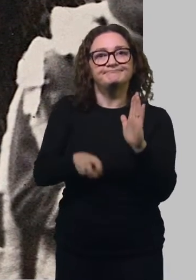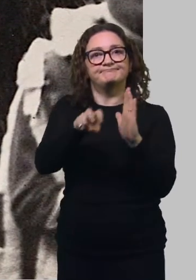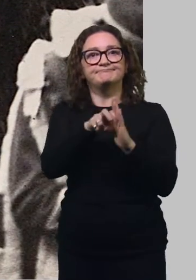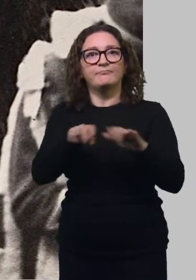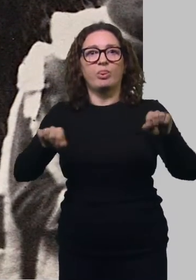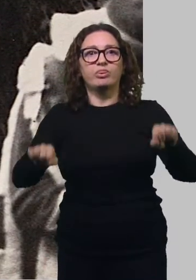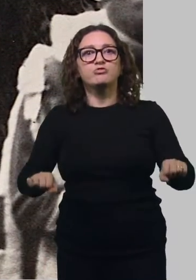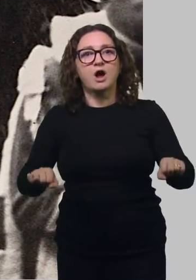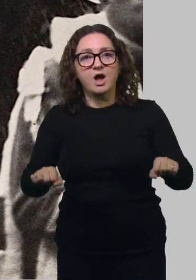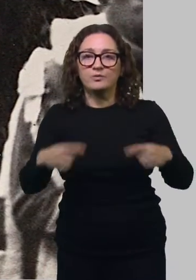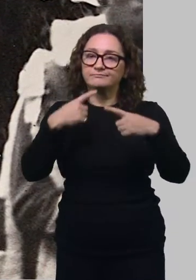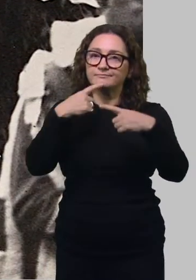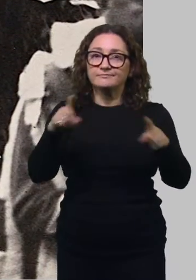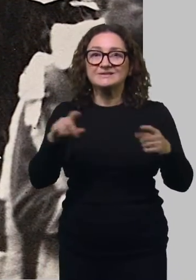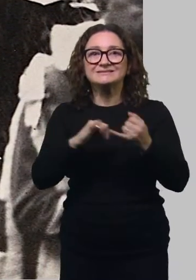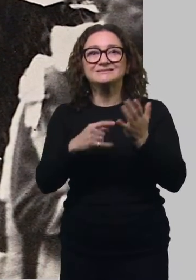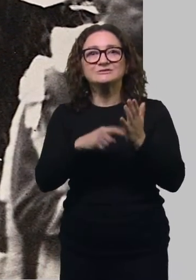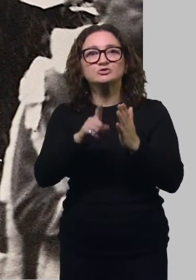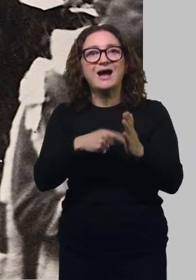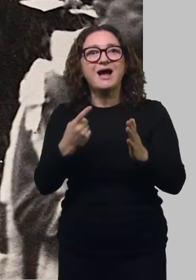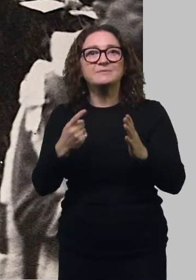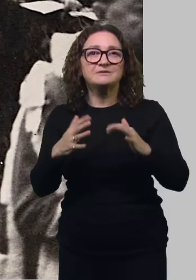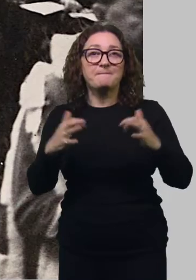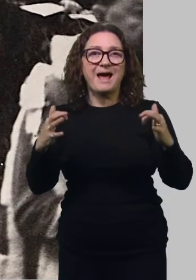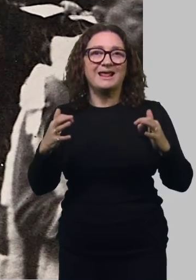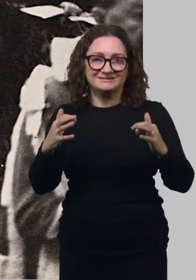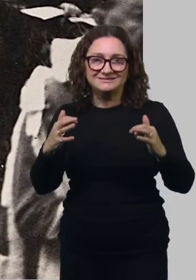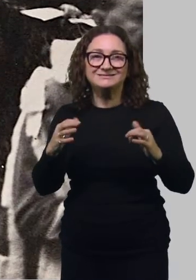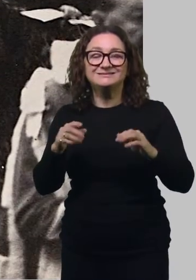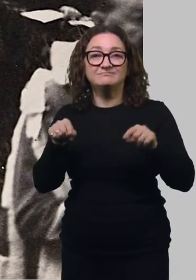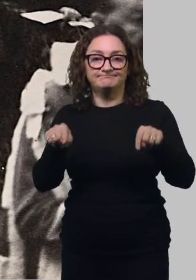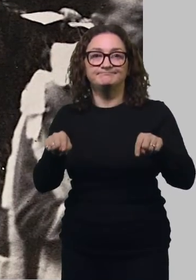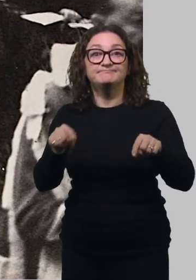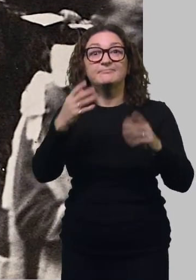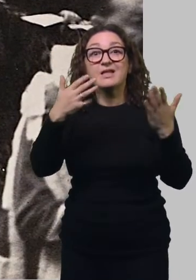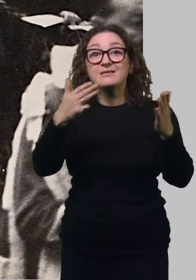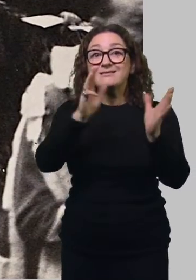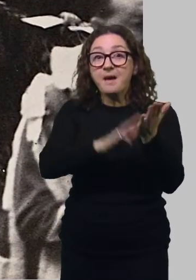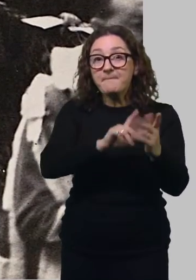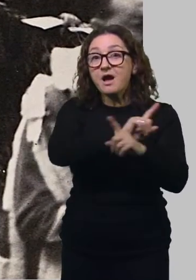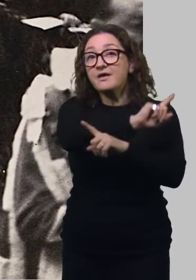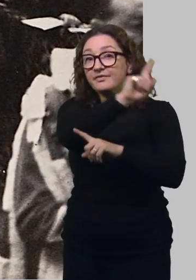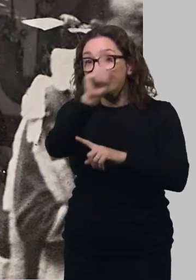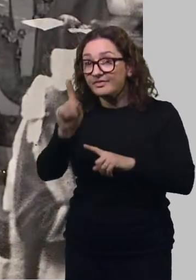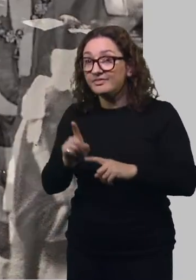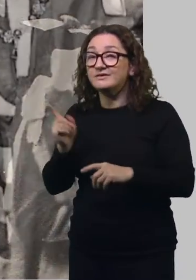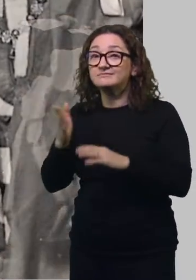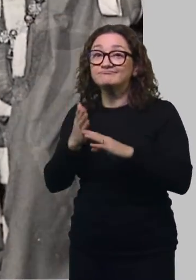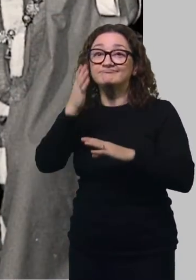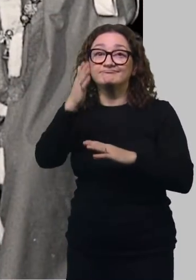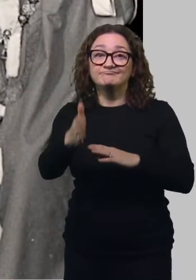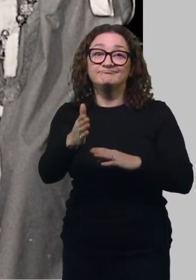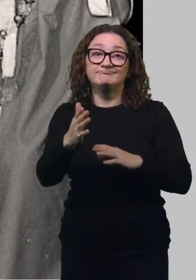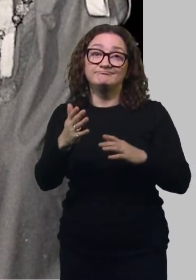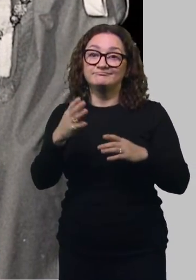St James's Palace. 9 months later, Elizabeth II attended her first state opening of Parliament on the 4th of November